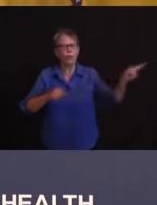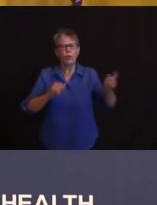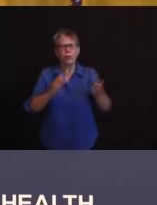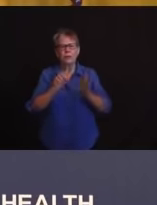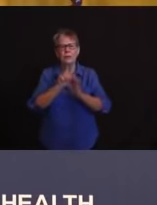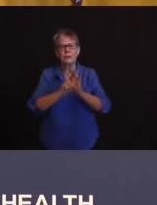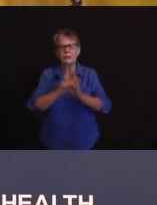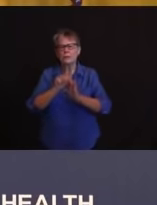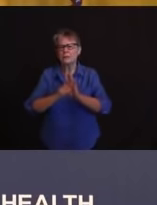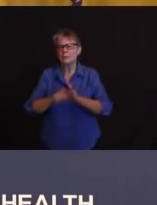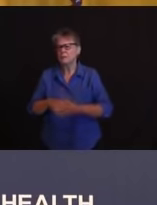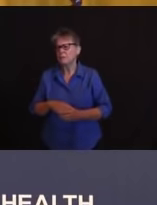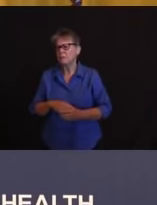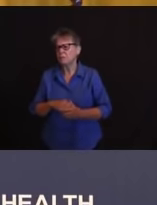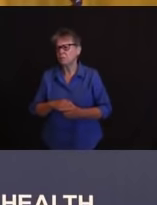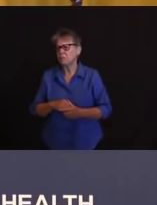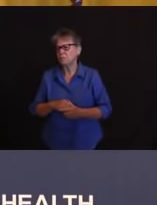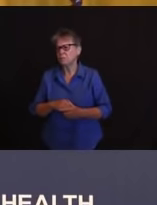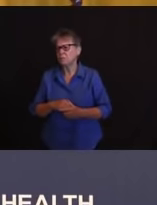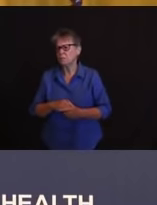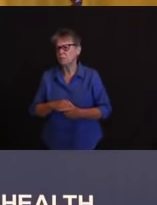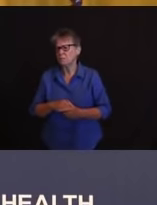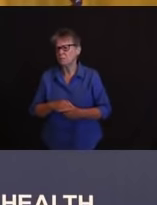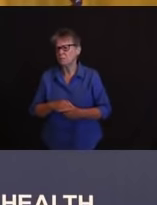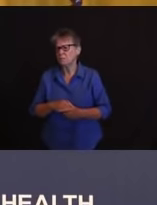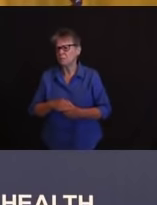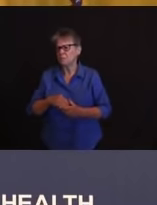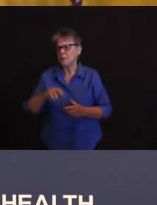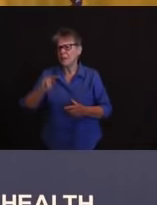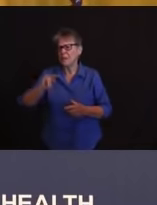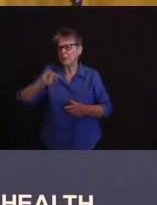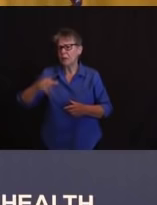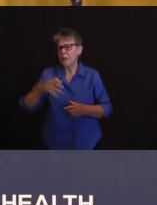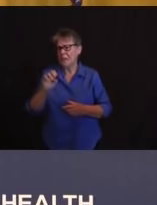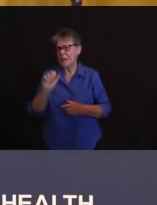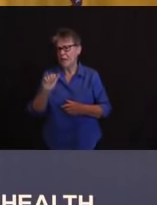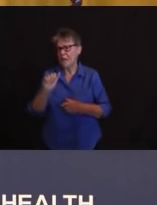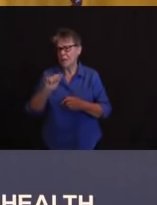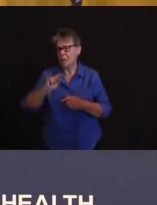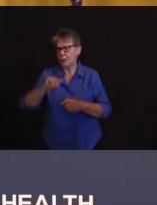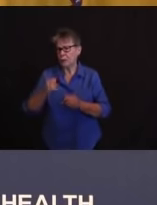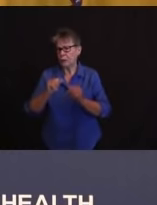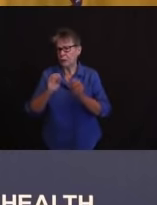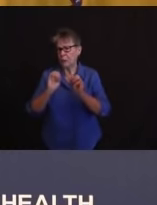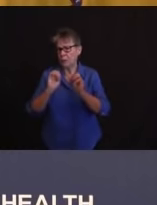to in-person classes that are pretty strict. Have you seen it, and what do you think of it?